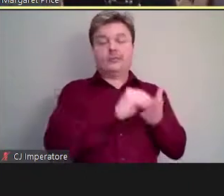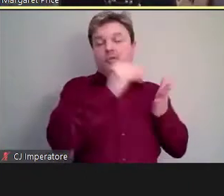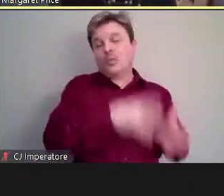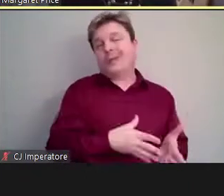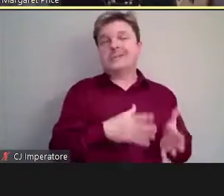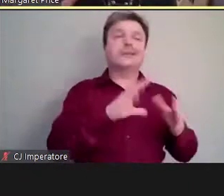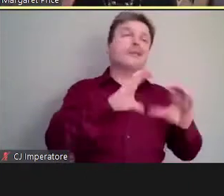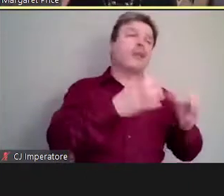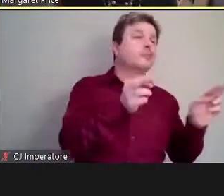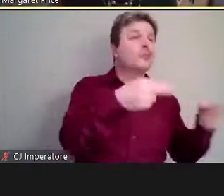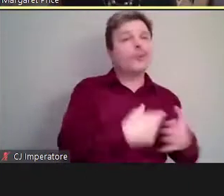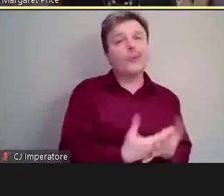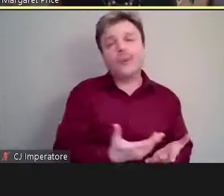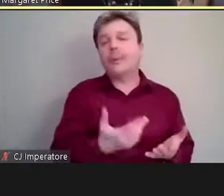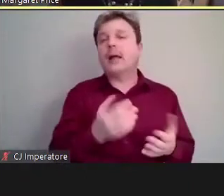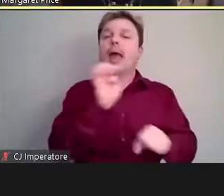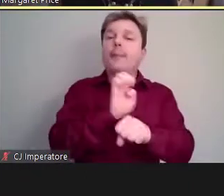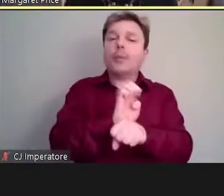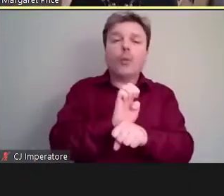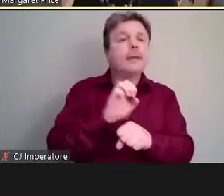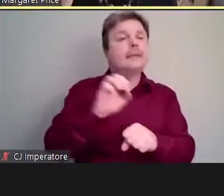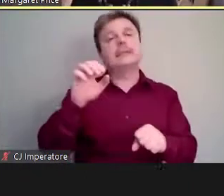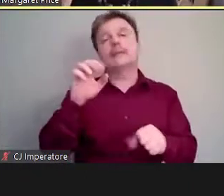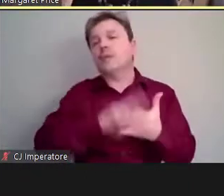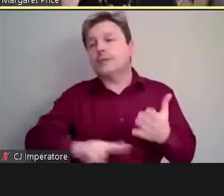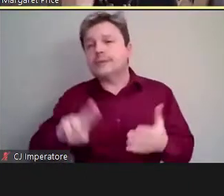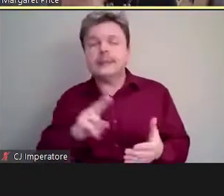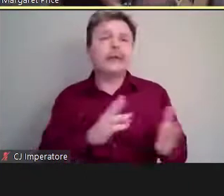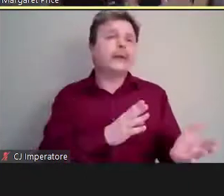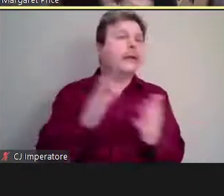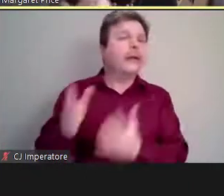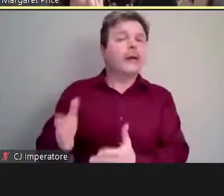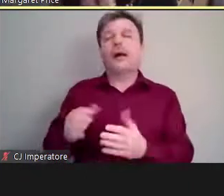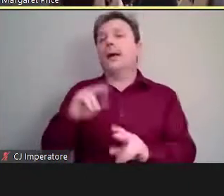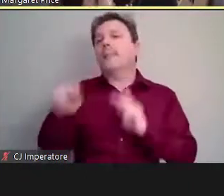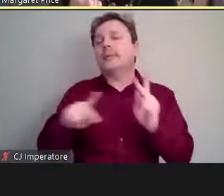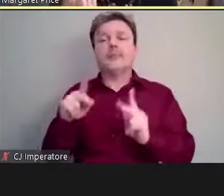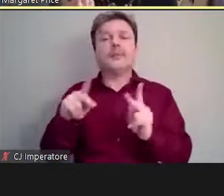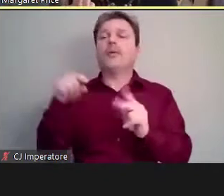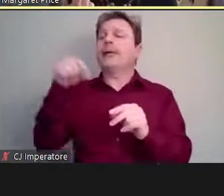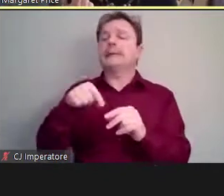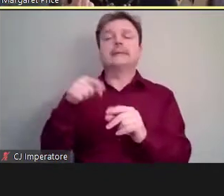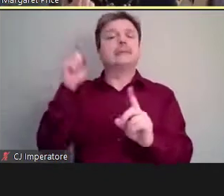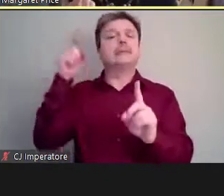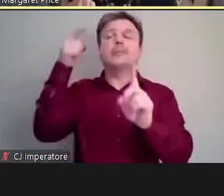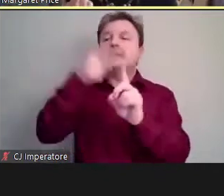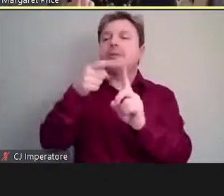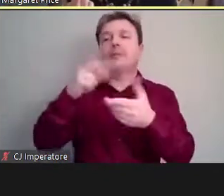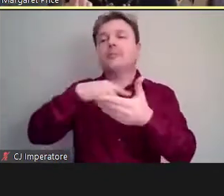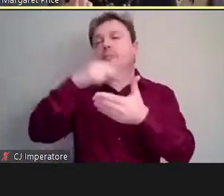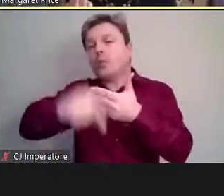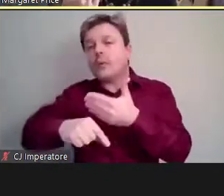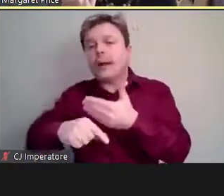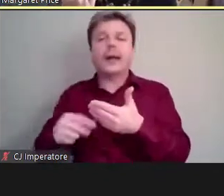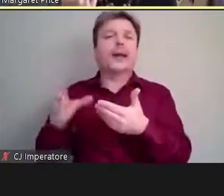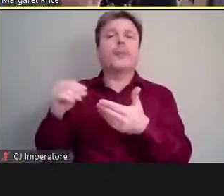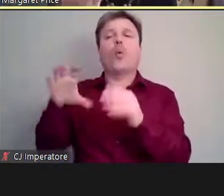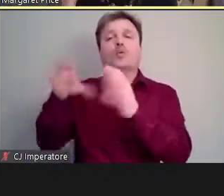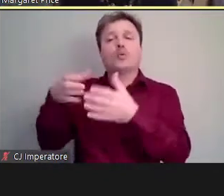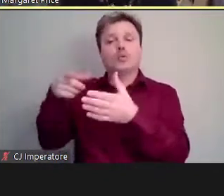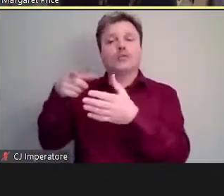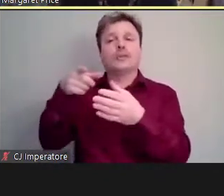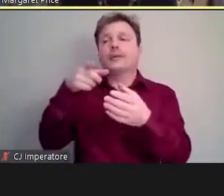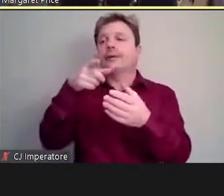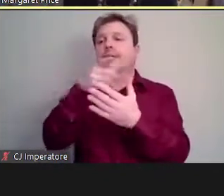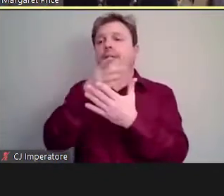classroom, employees at a university, people within a specific program or a specific division, basically